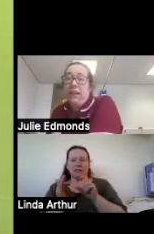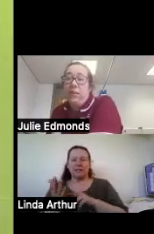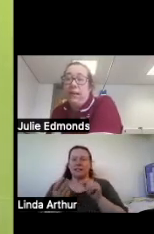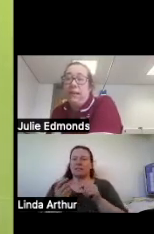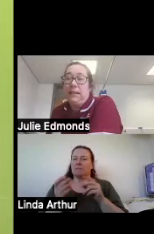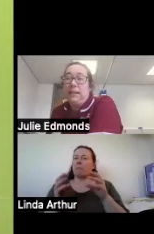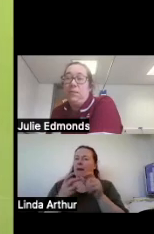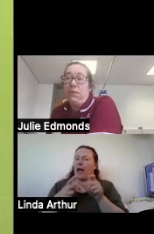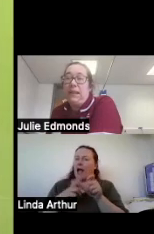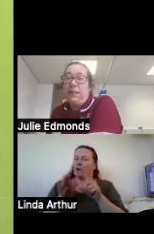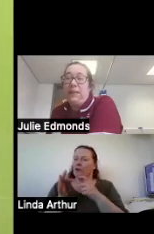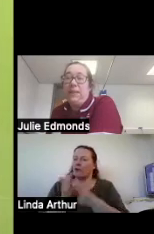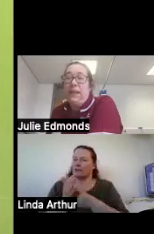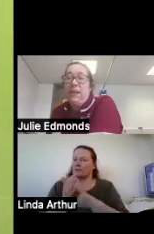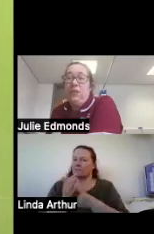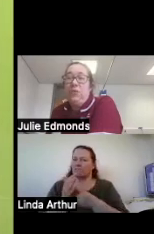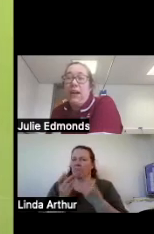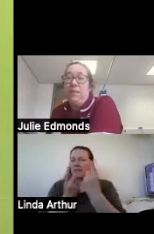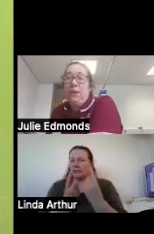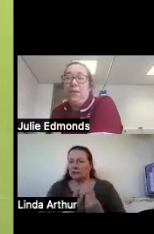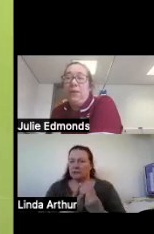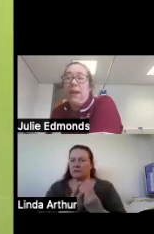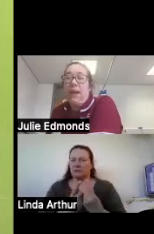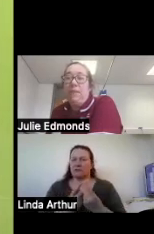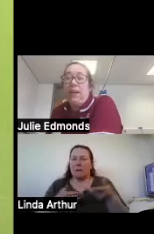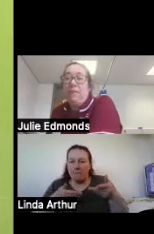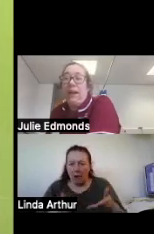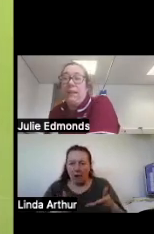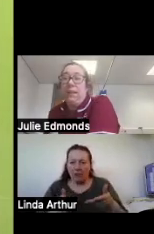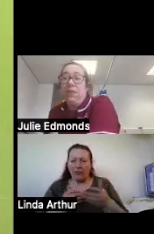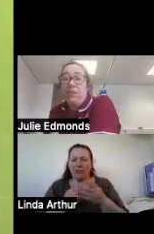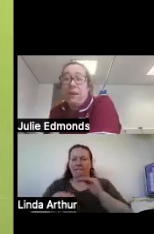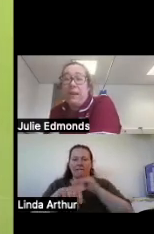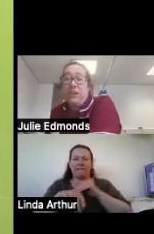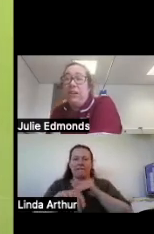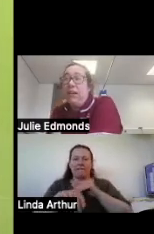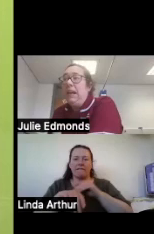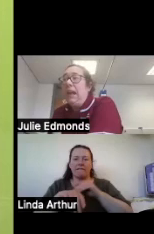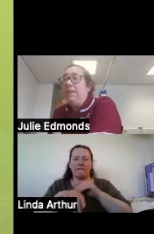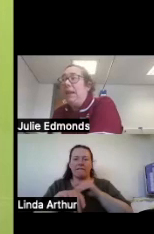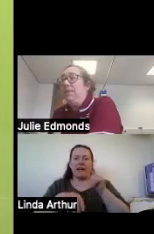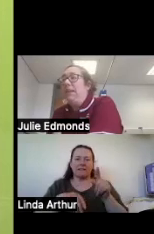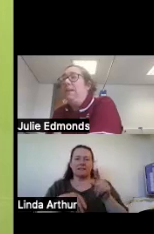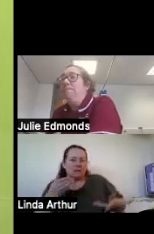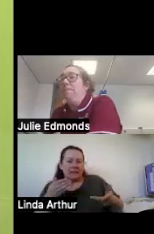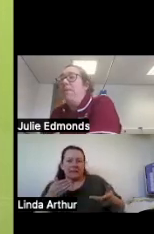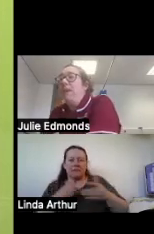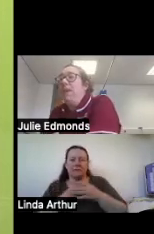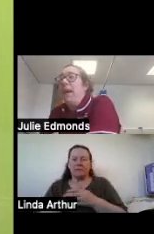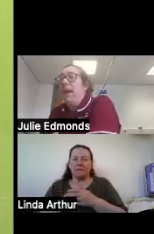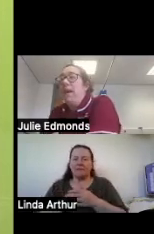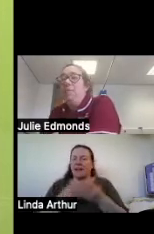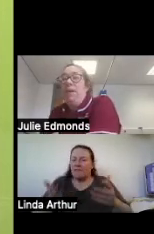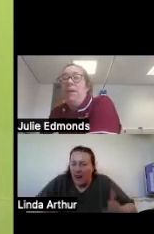dysfunction, and that's what it is, that's what's happened. So childbirth can affect that, constipation, heavy lifting,